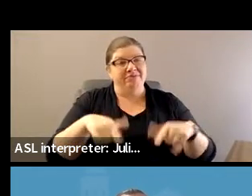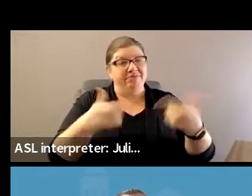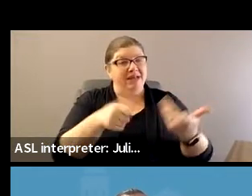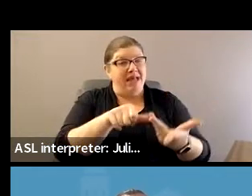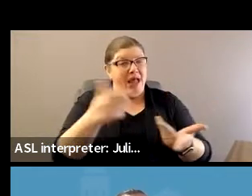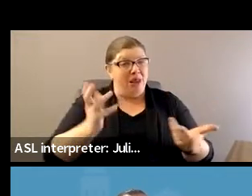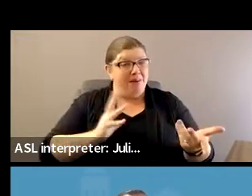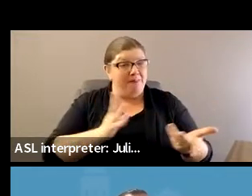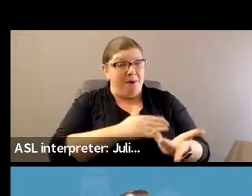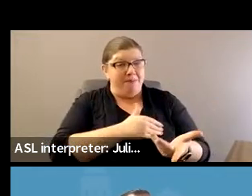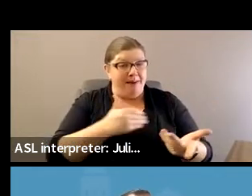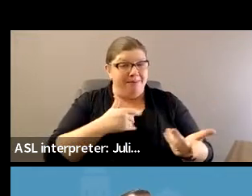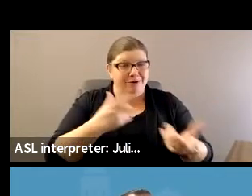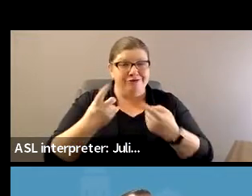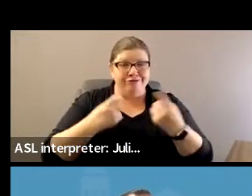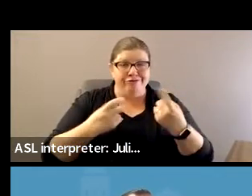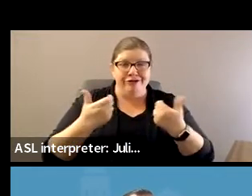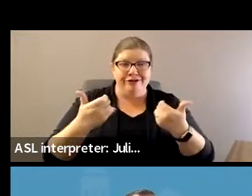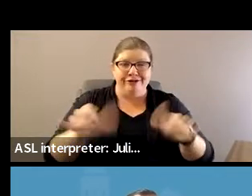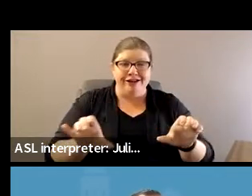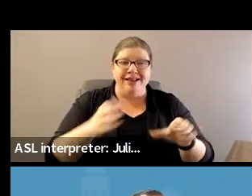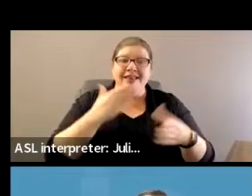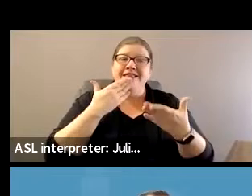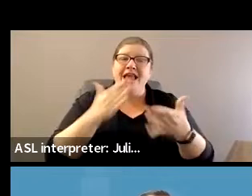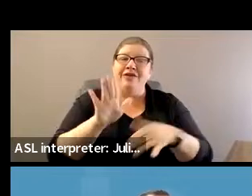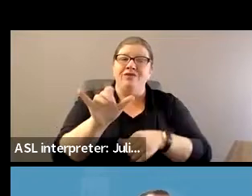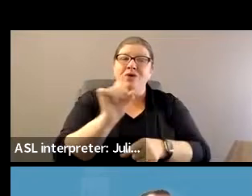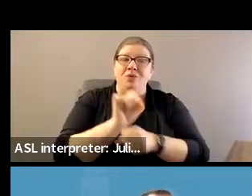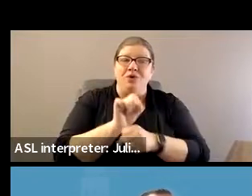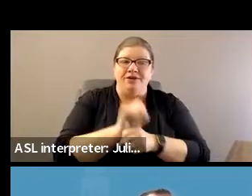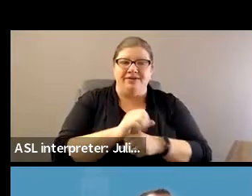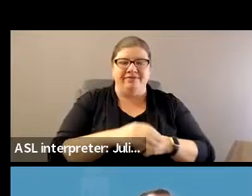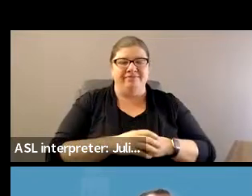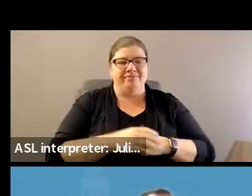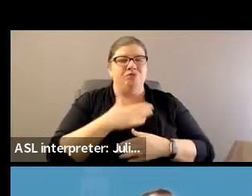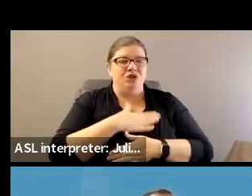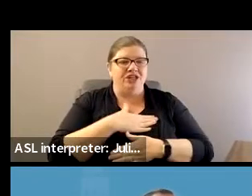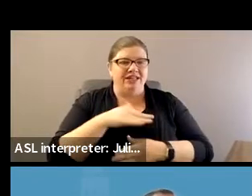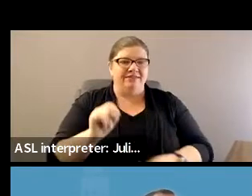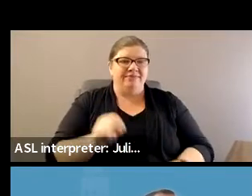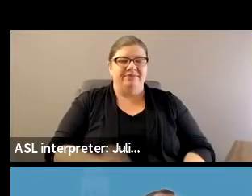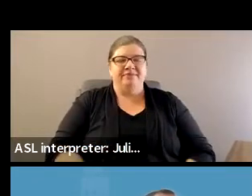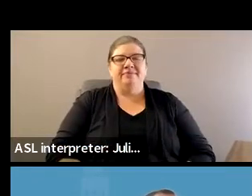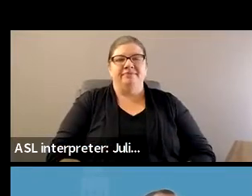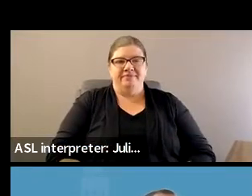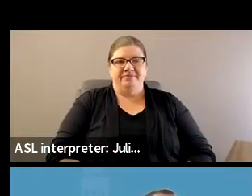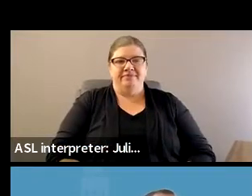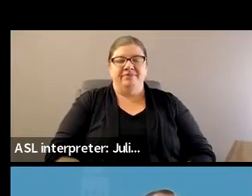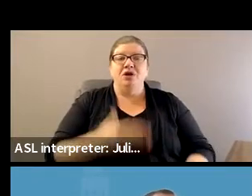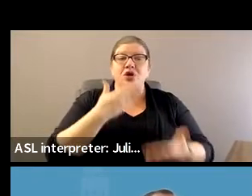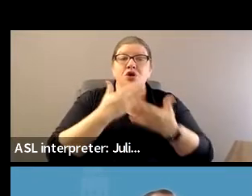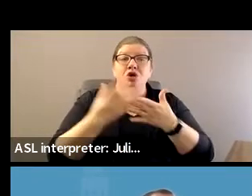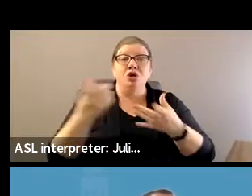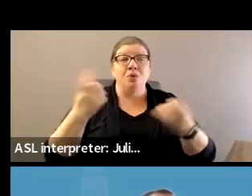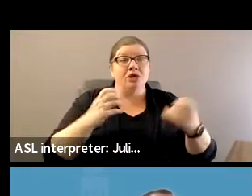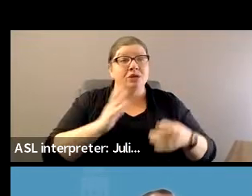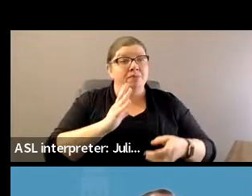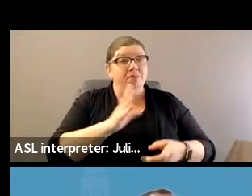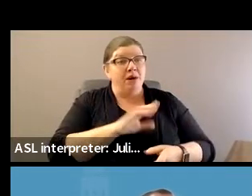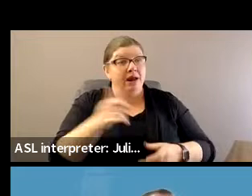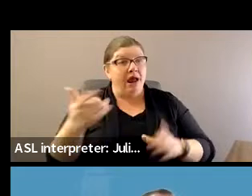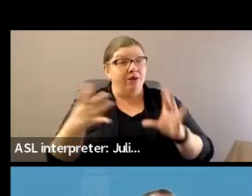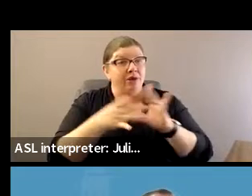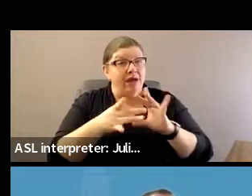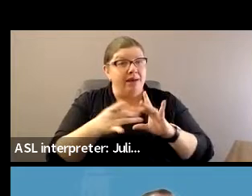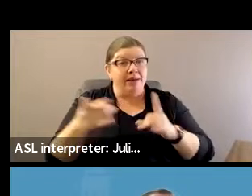members a chance to ask questions. Thank you for all your work. Appreciate it. You're welcome. Thank you. Other questions, board members? Any additional